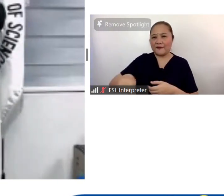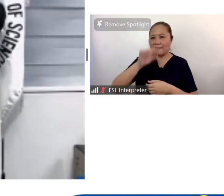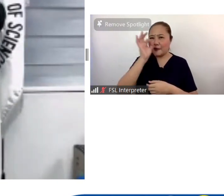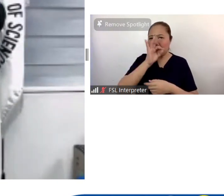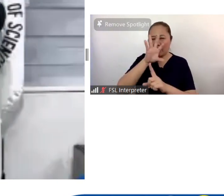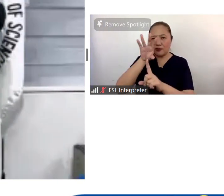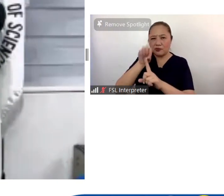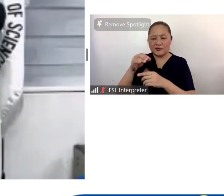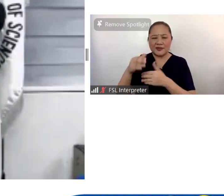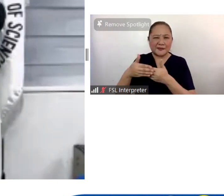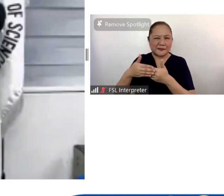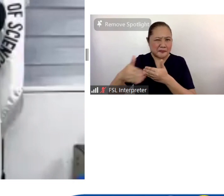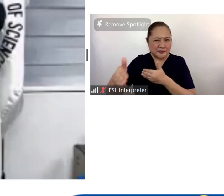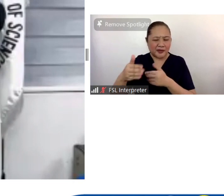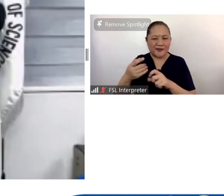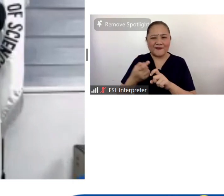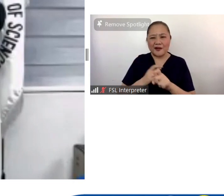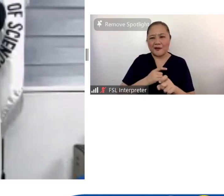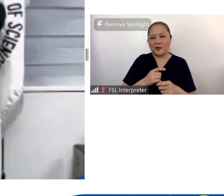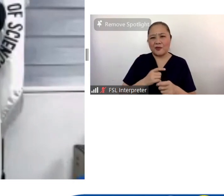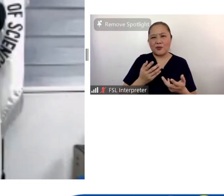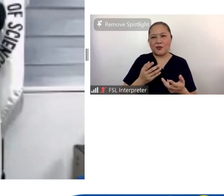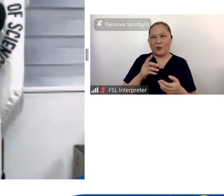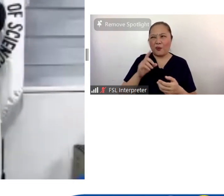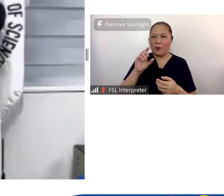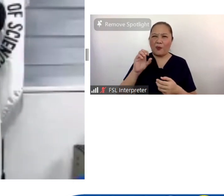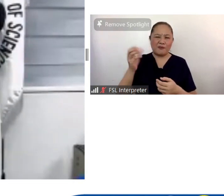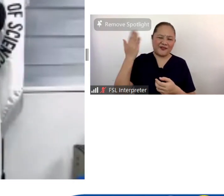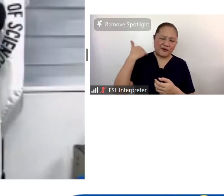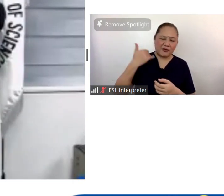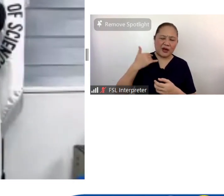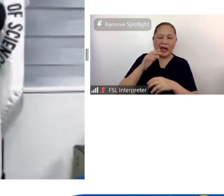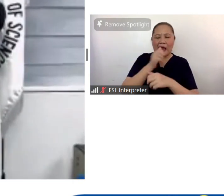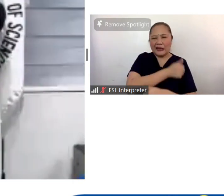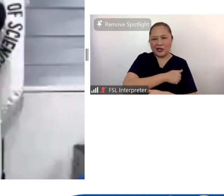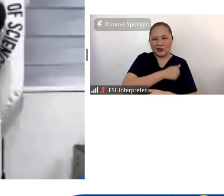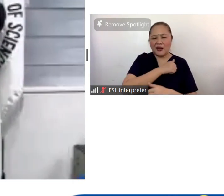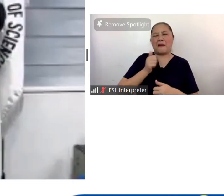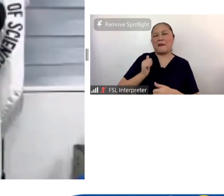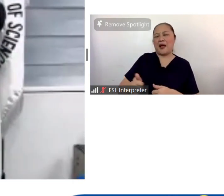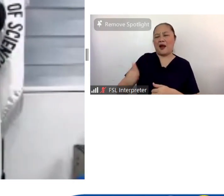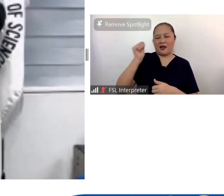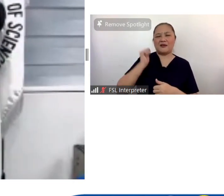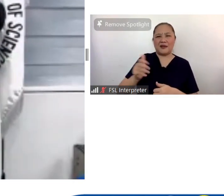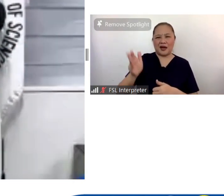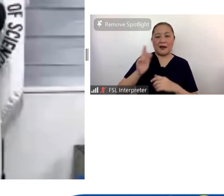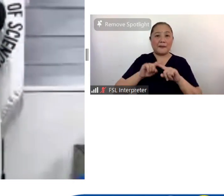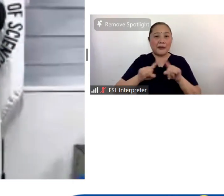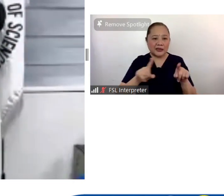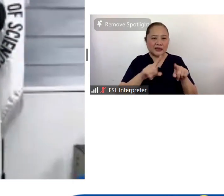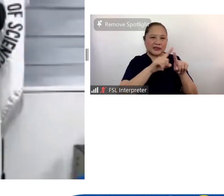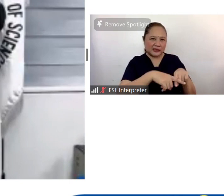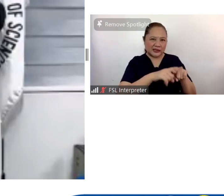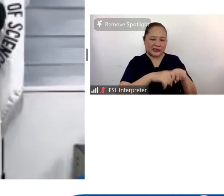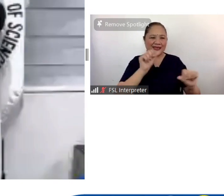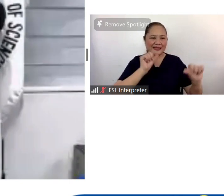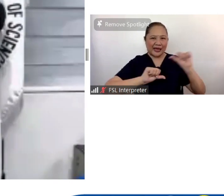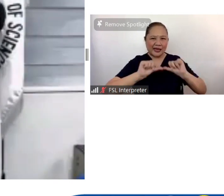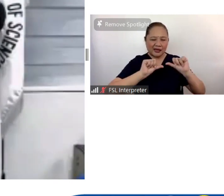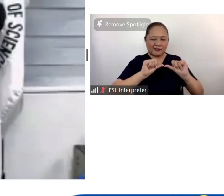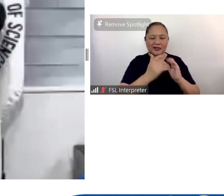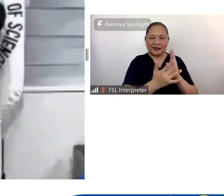to evolve from its old bahala na mentality and become more reliant on scientific knowledge and be